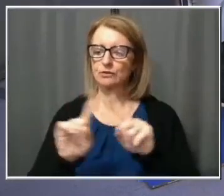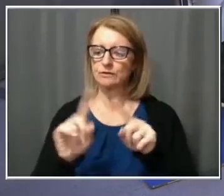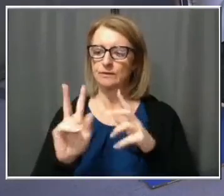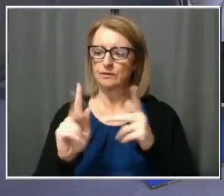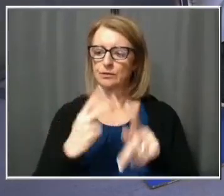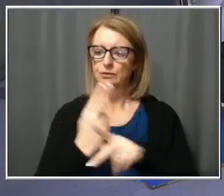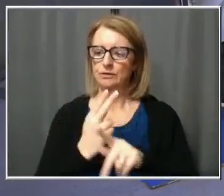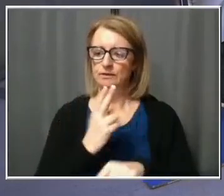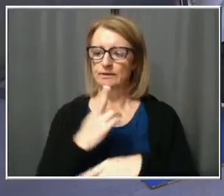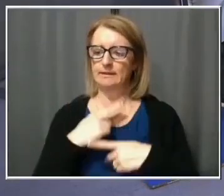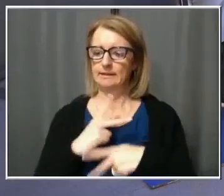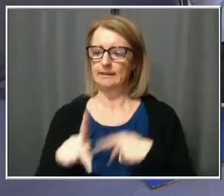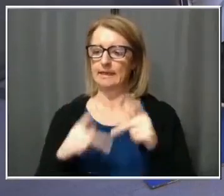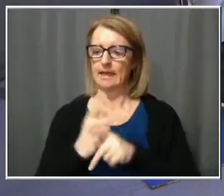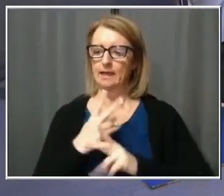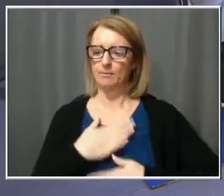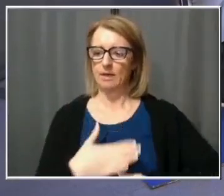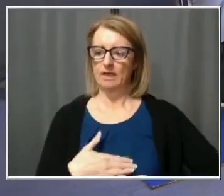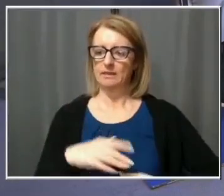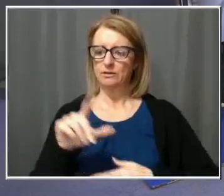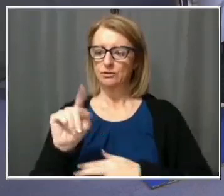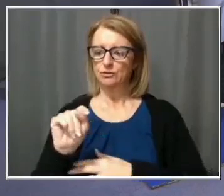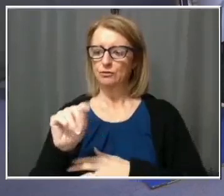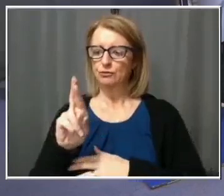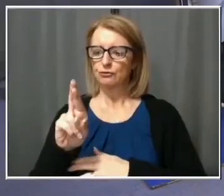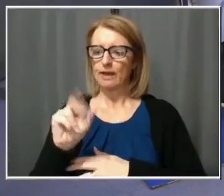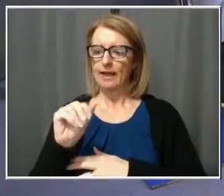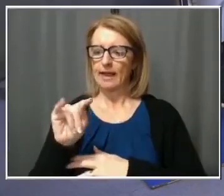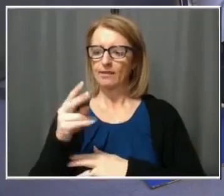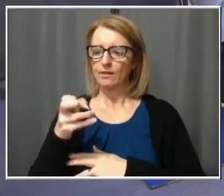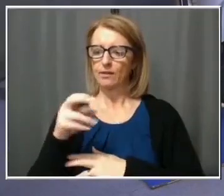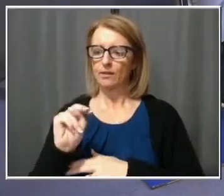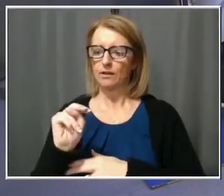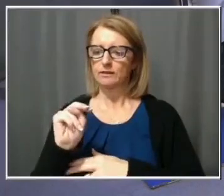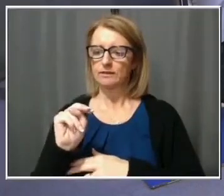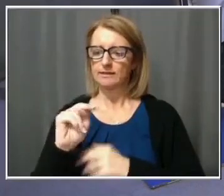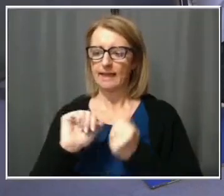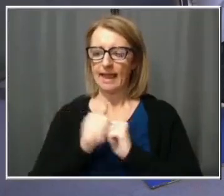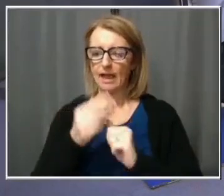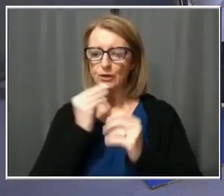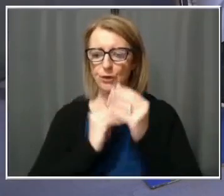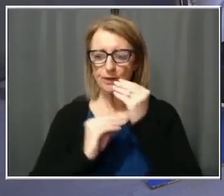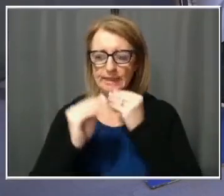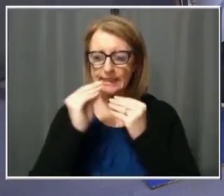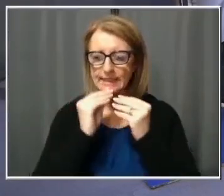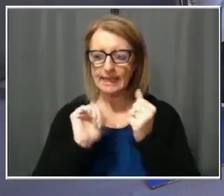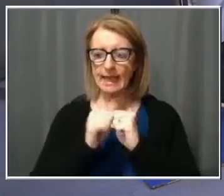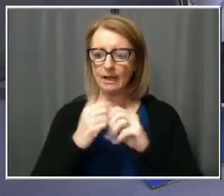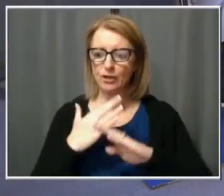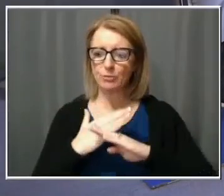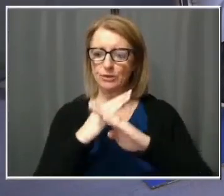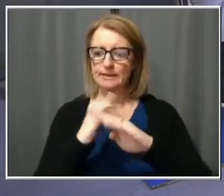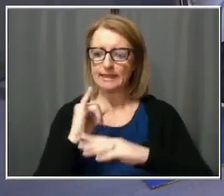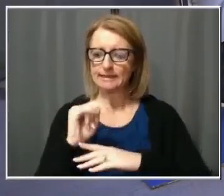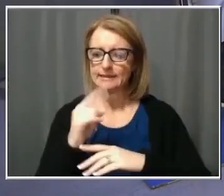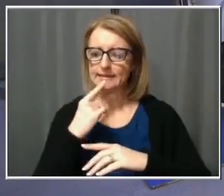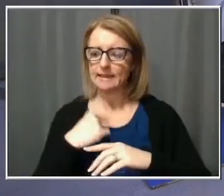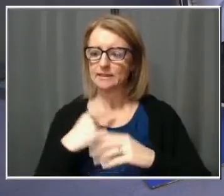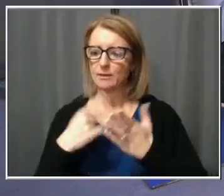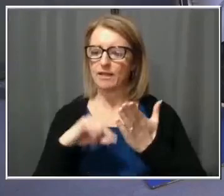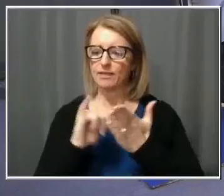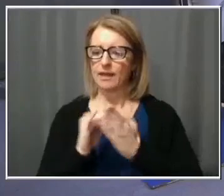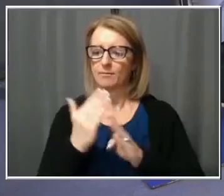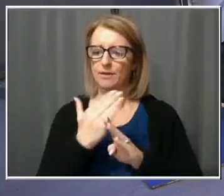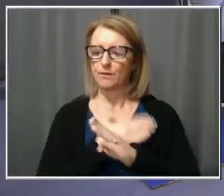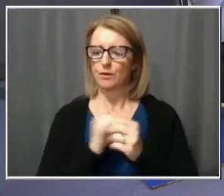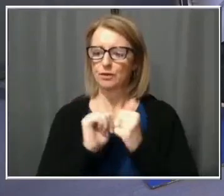into triathlons, does the body need to change the way she fuels it, the way she protects it? Tell us about that when we go sport to